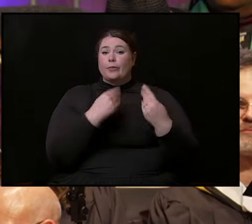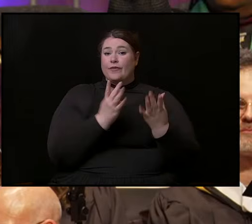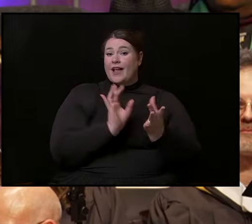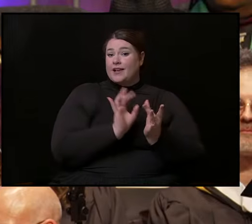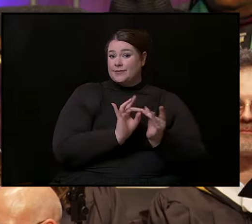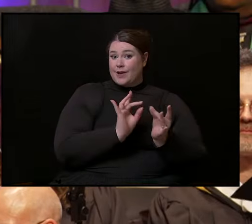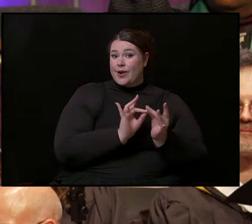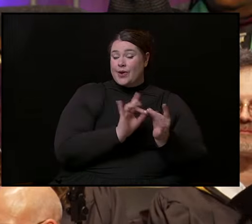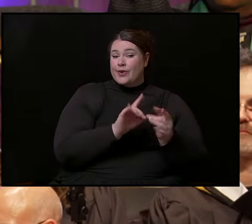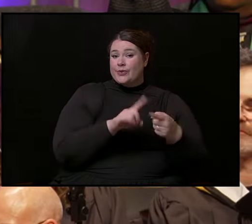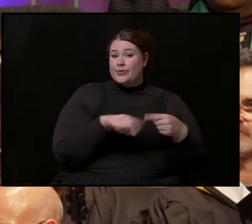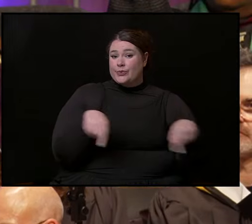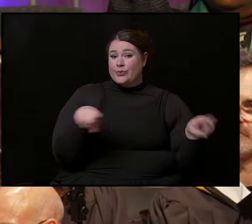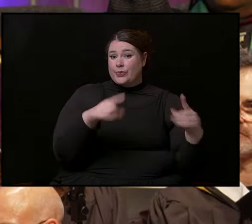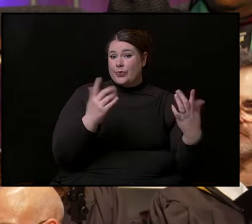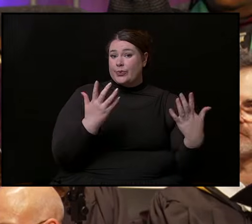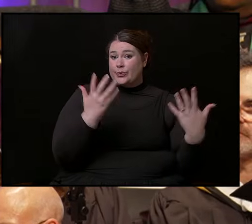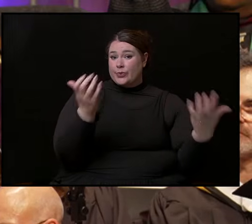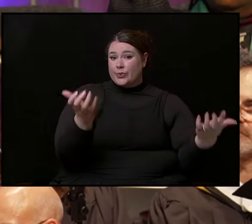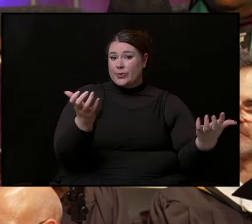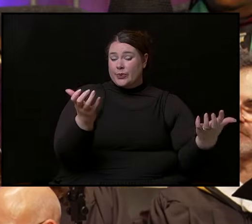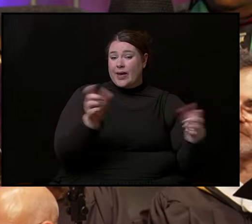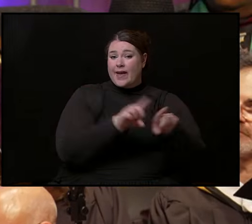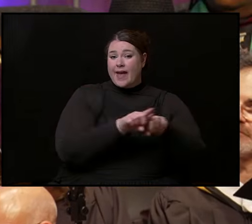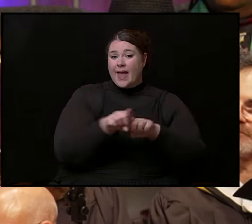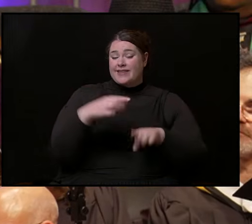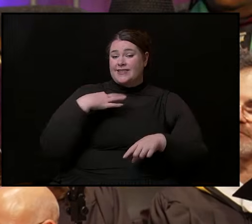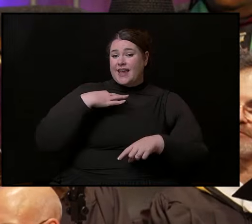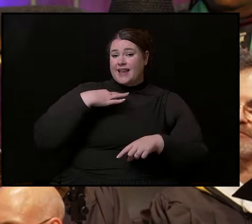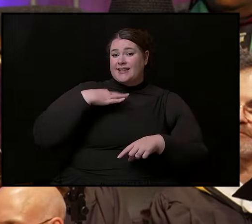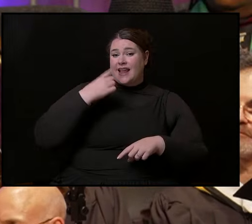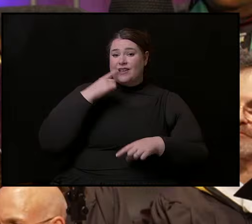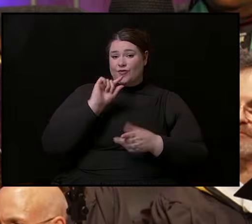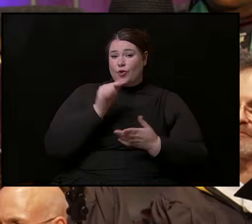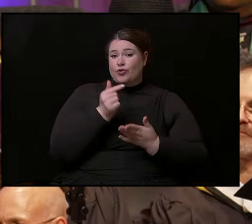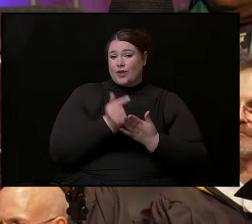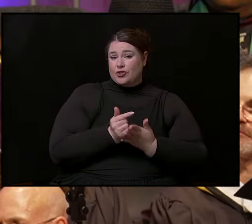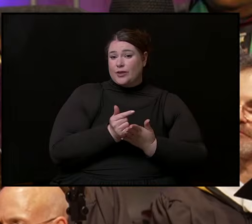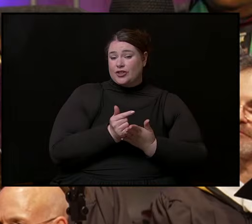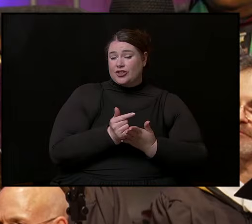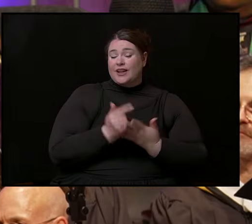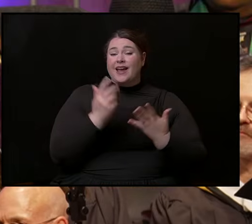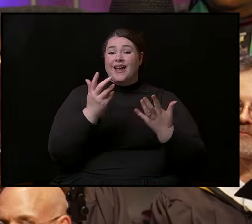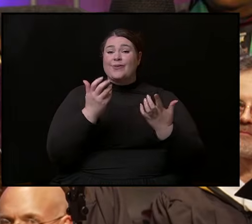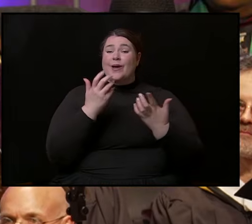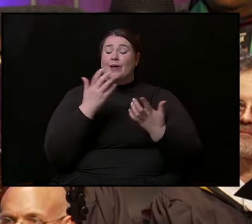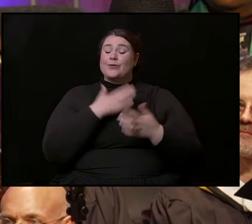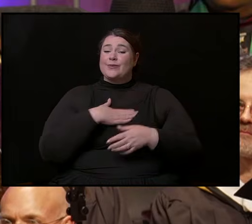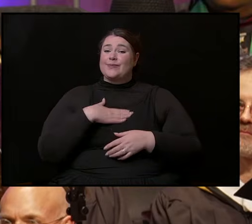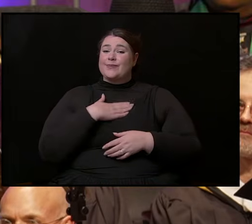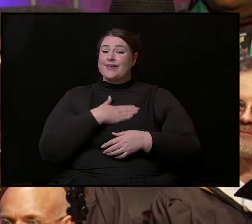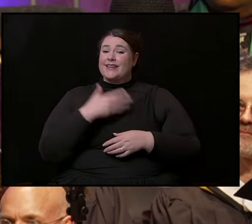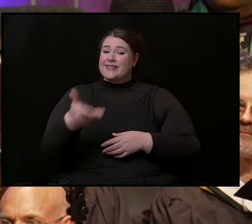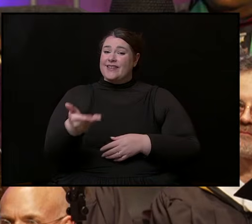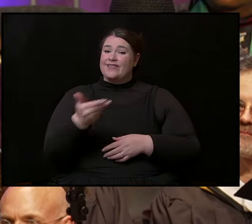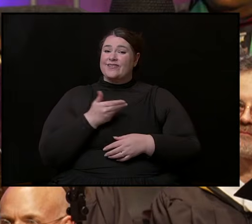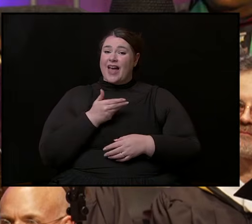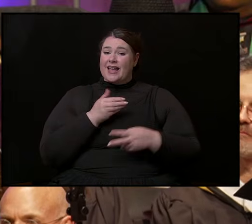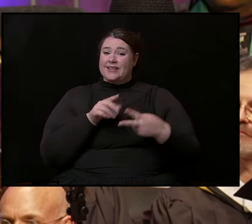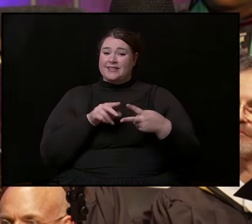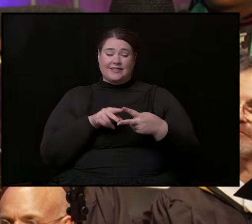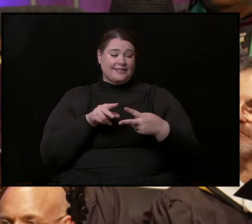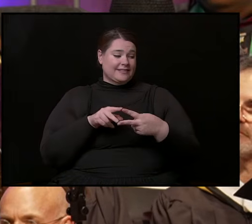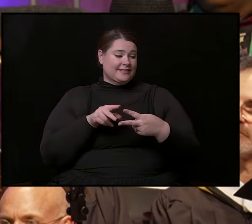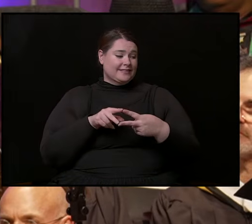remarks as candidates for graduation. I would like to call forward